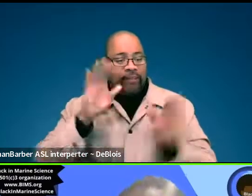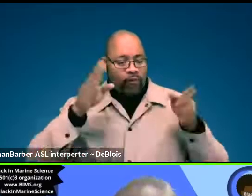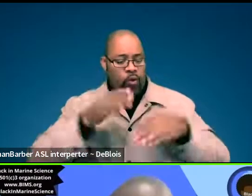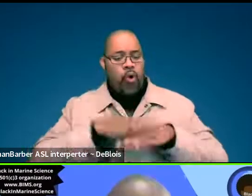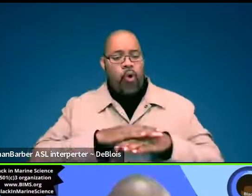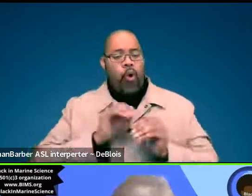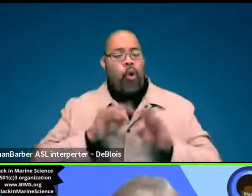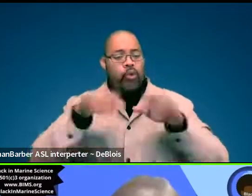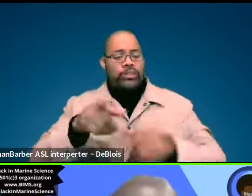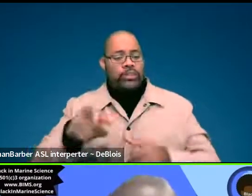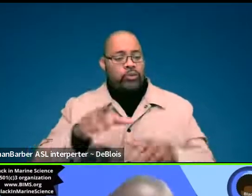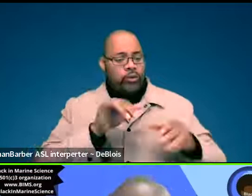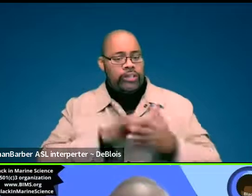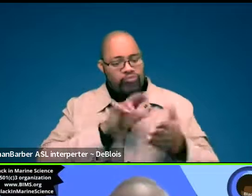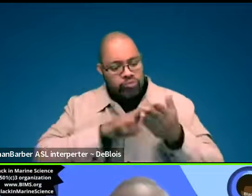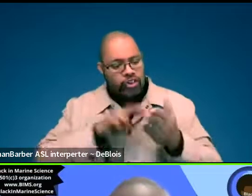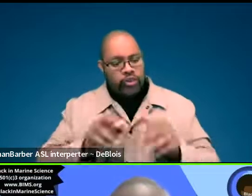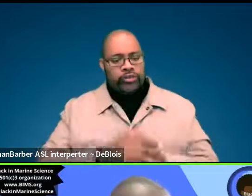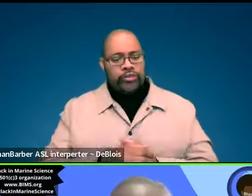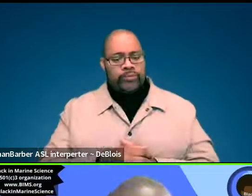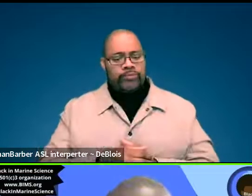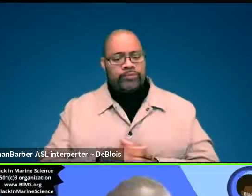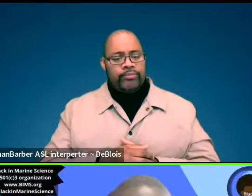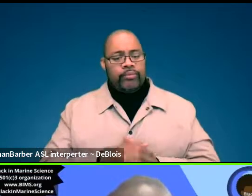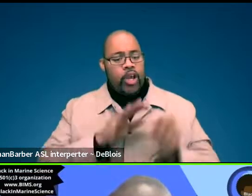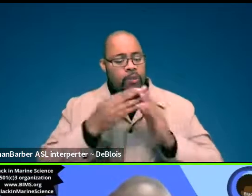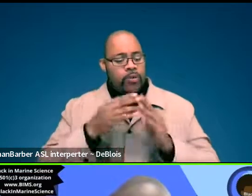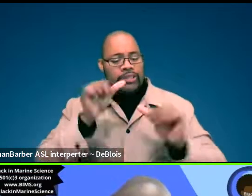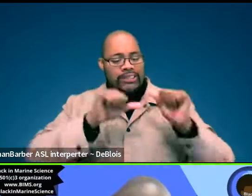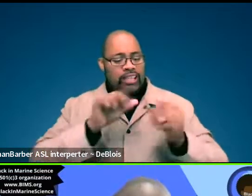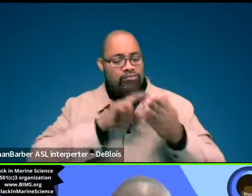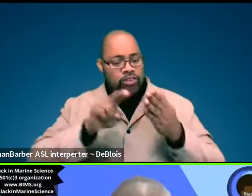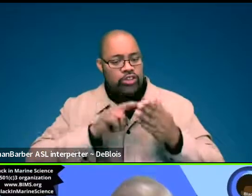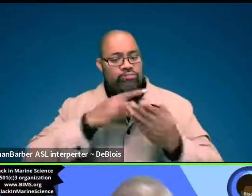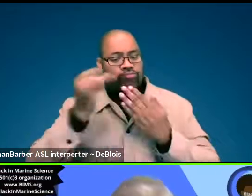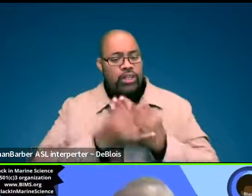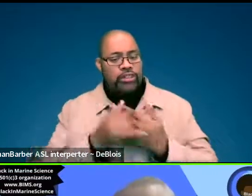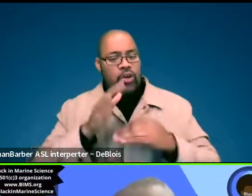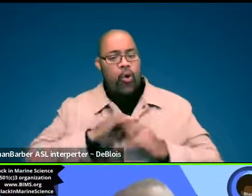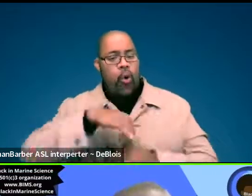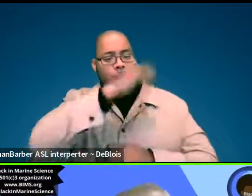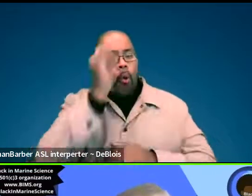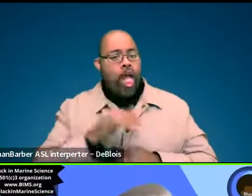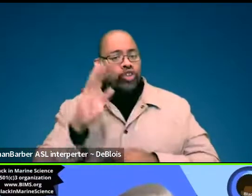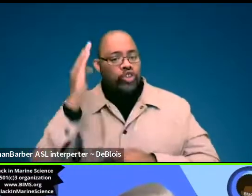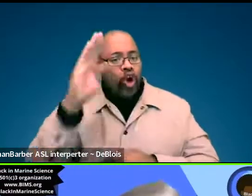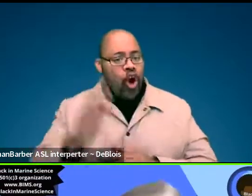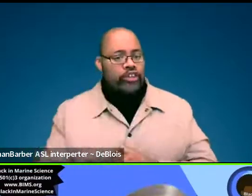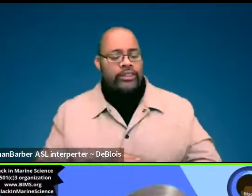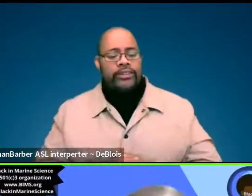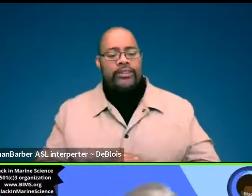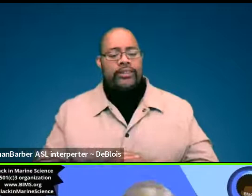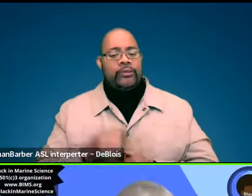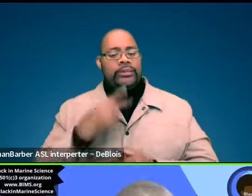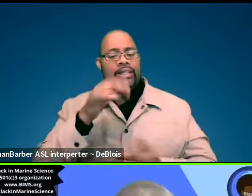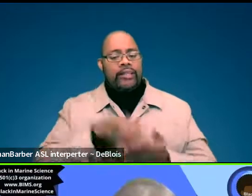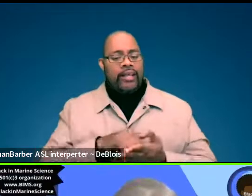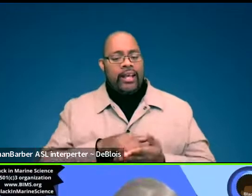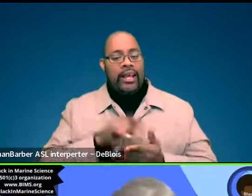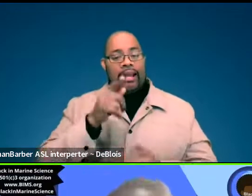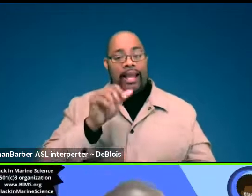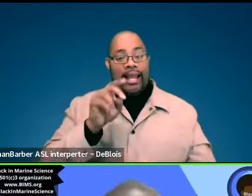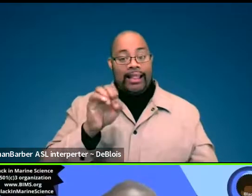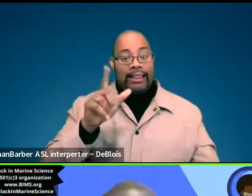on the ocean, and she was doing research, a community science research project on whale sharks. And we see that